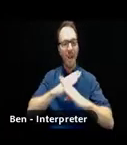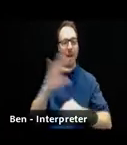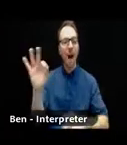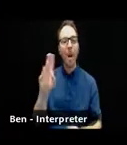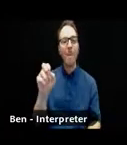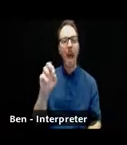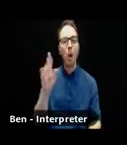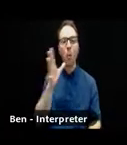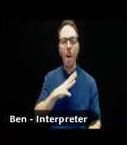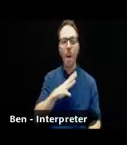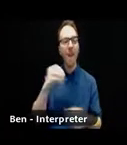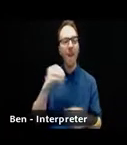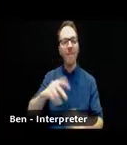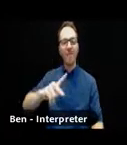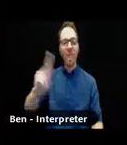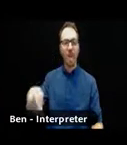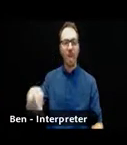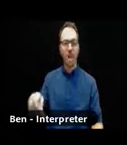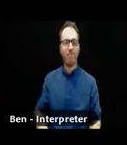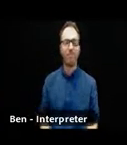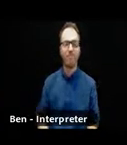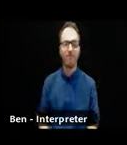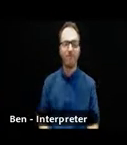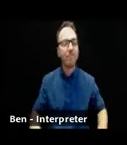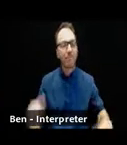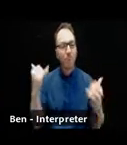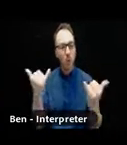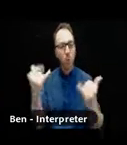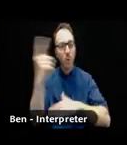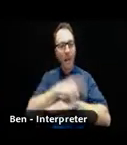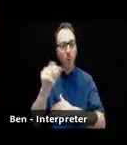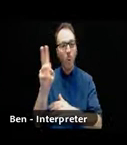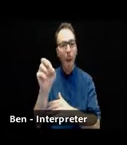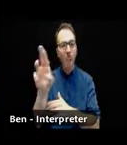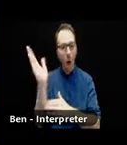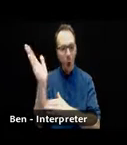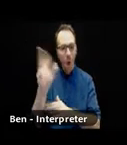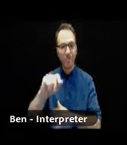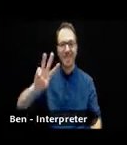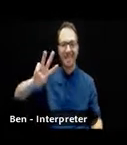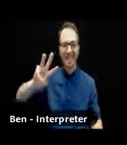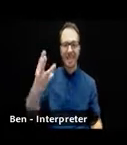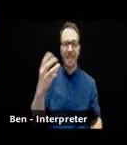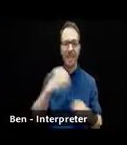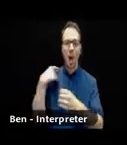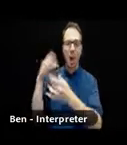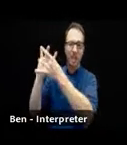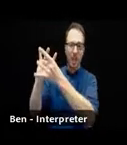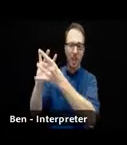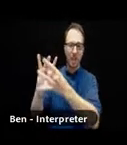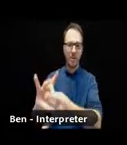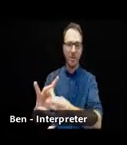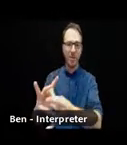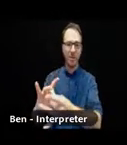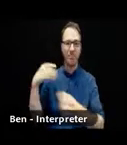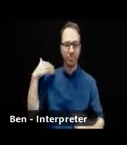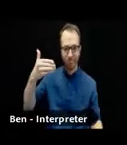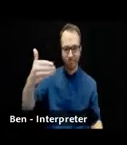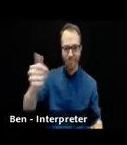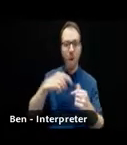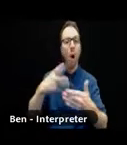located in Philadelphia. And today, this webinar is actually the sixth in our series of webinars from our project